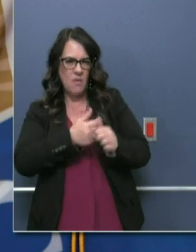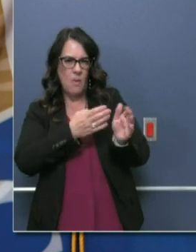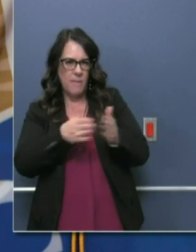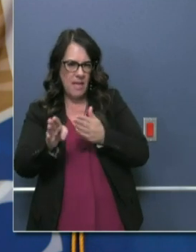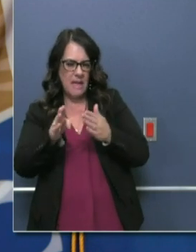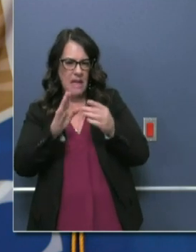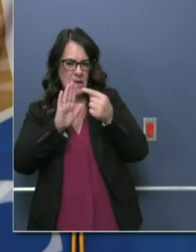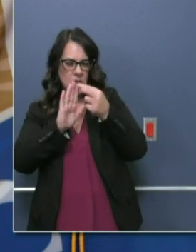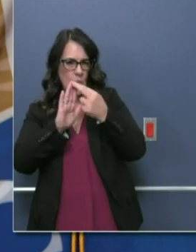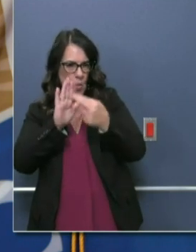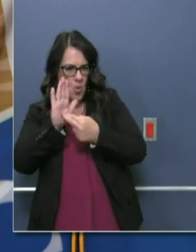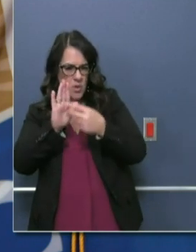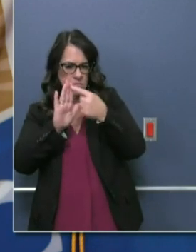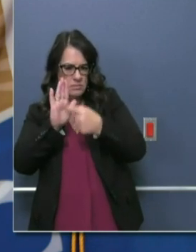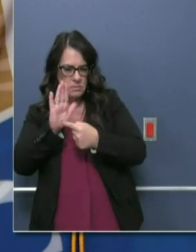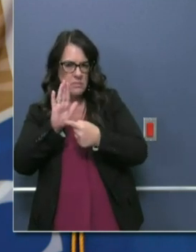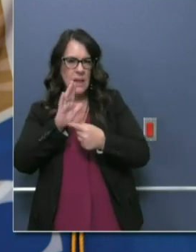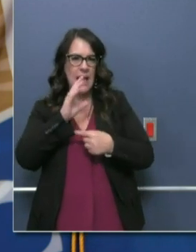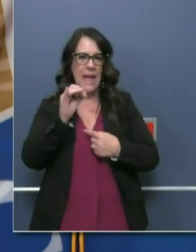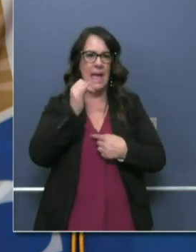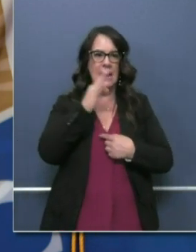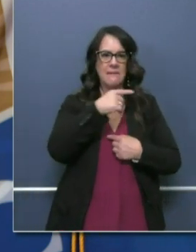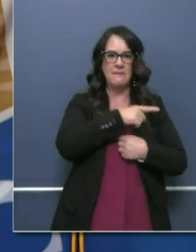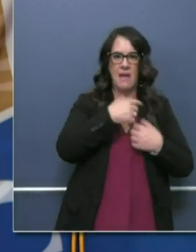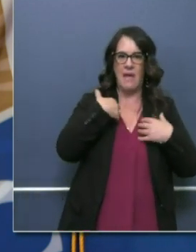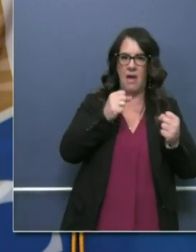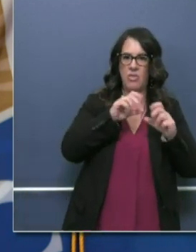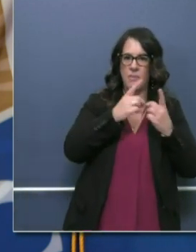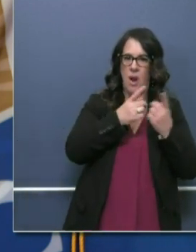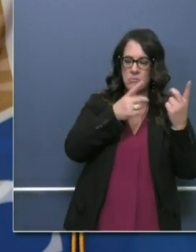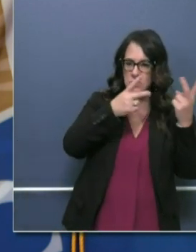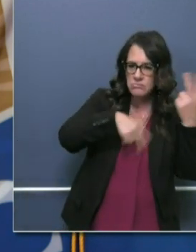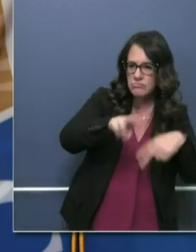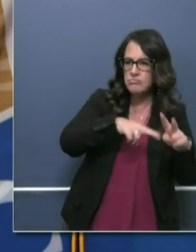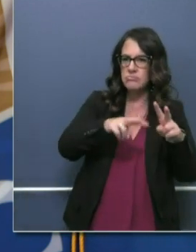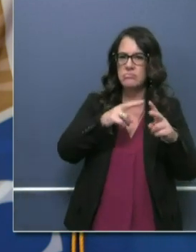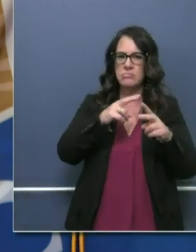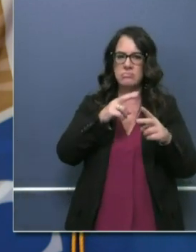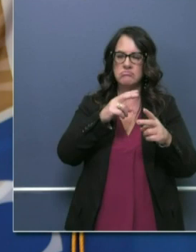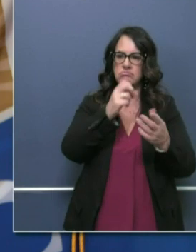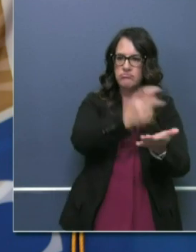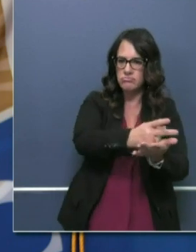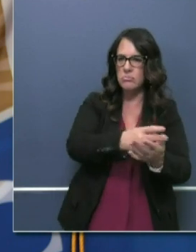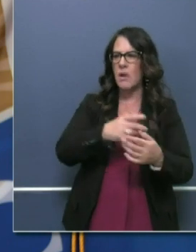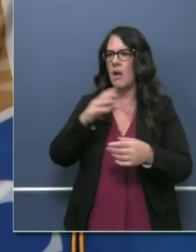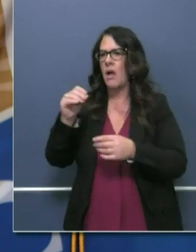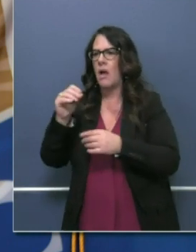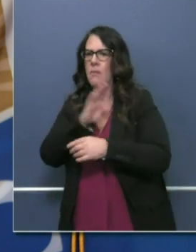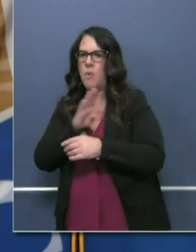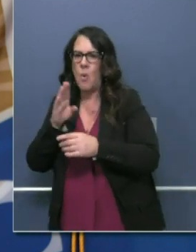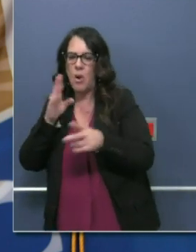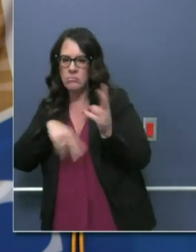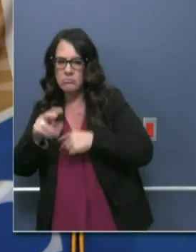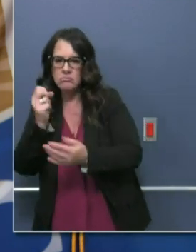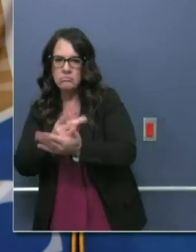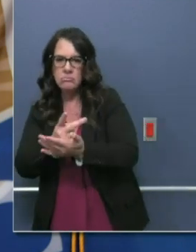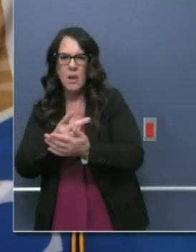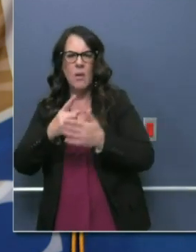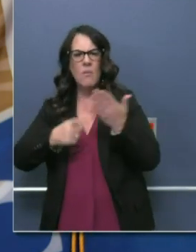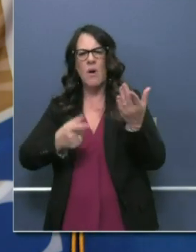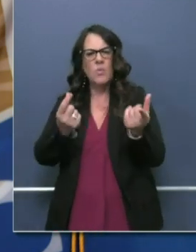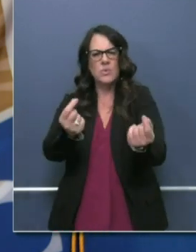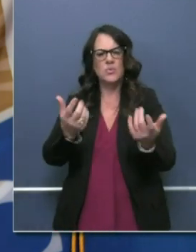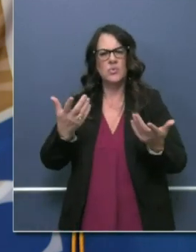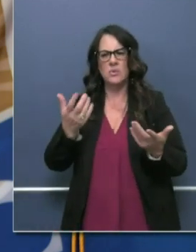don't pass muster, or if you see cases increasing? What role will the state have to intervene? Yeah, I mean,